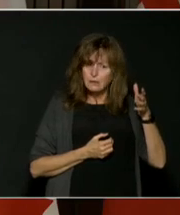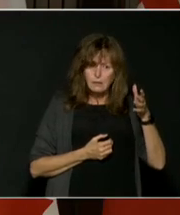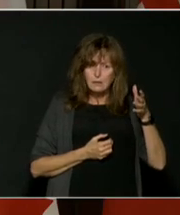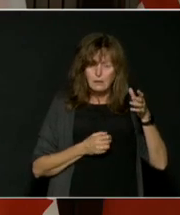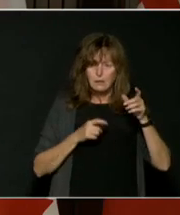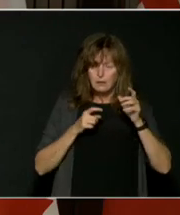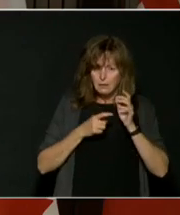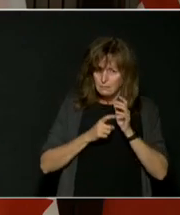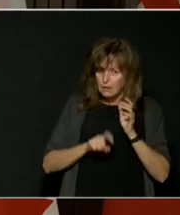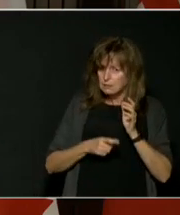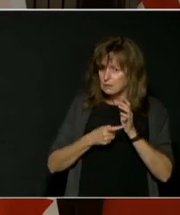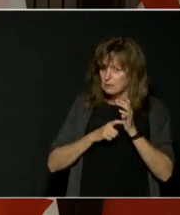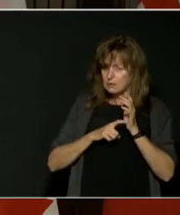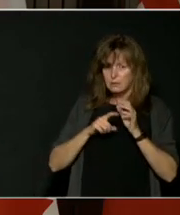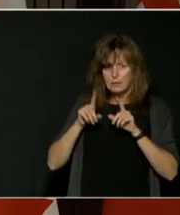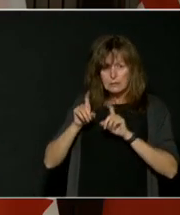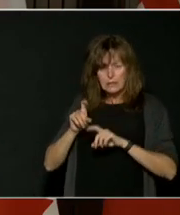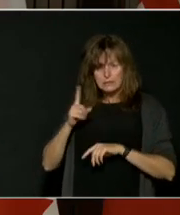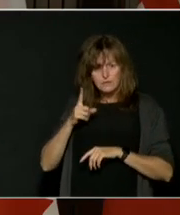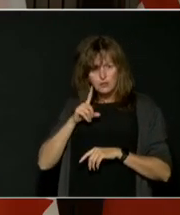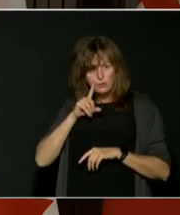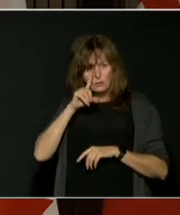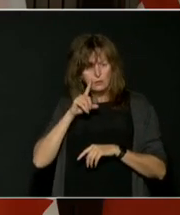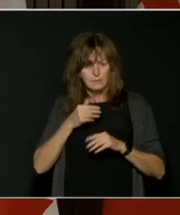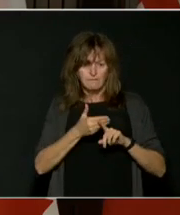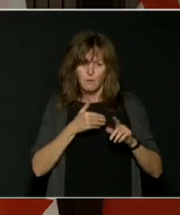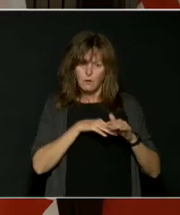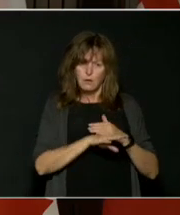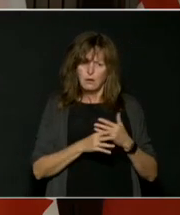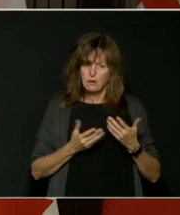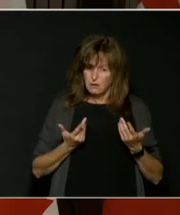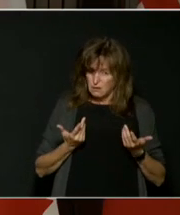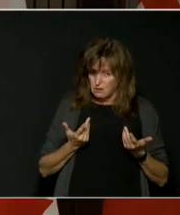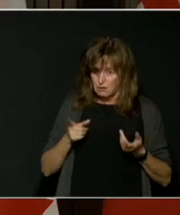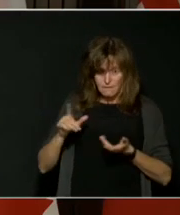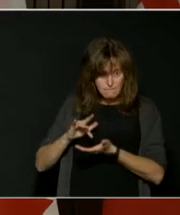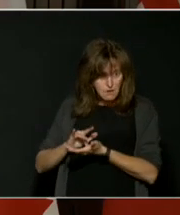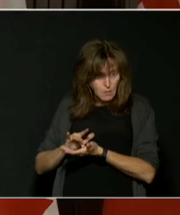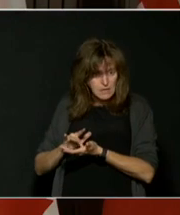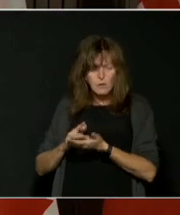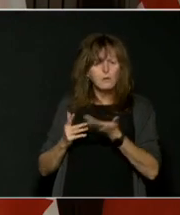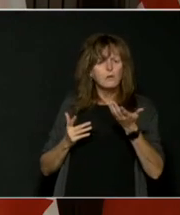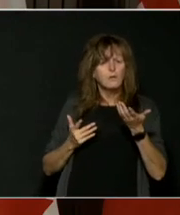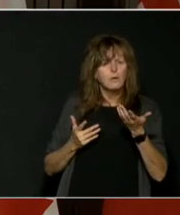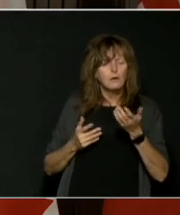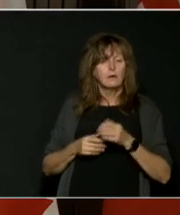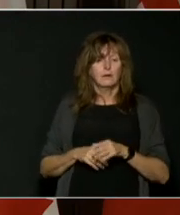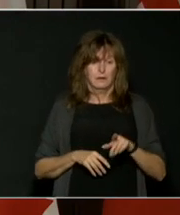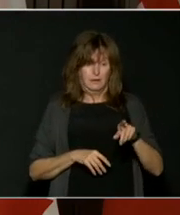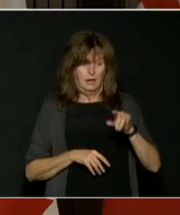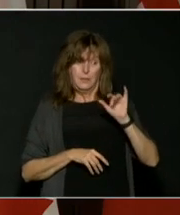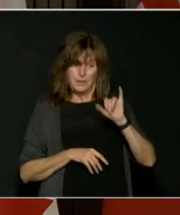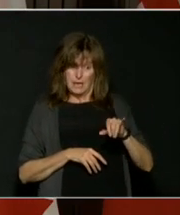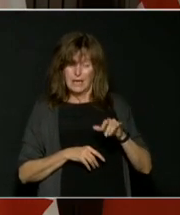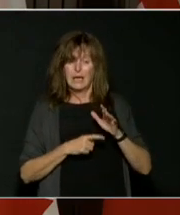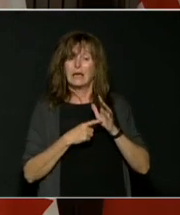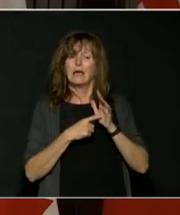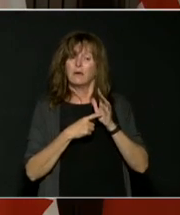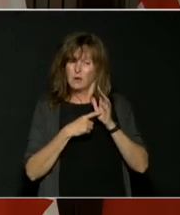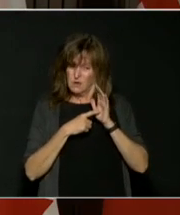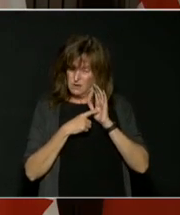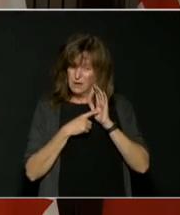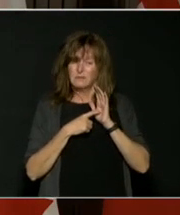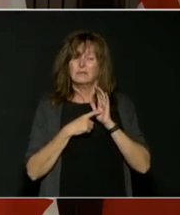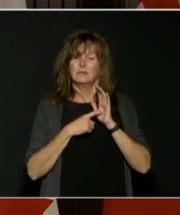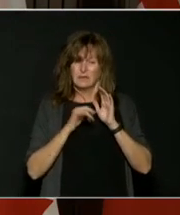Those requirements, as set out by the Ministry of Long-Term Care, are part of the targeted testing that can go